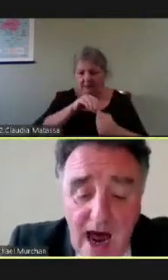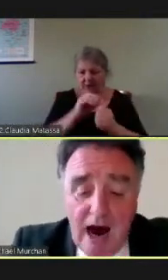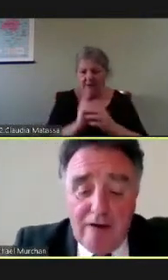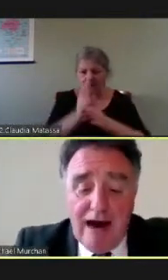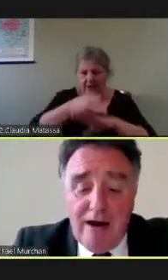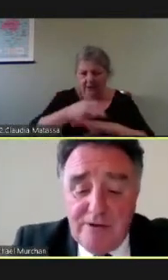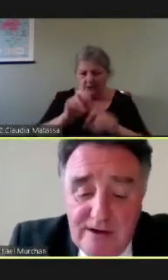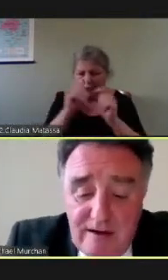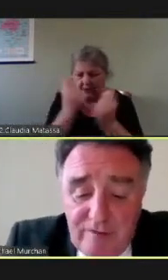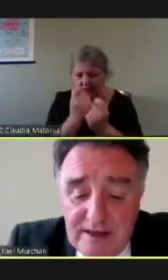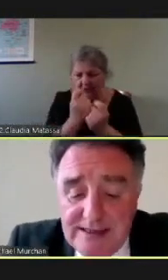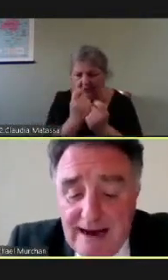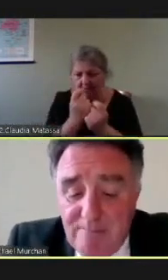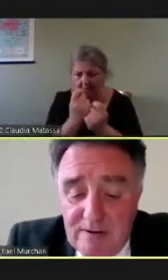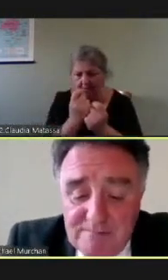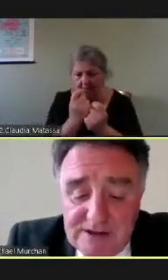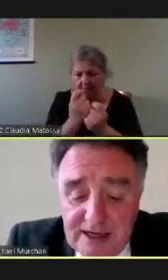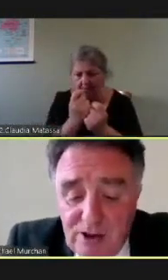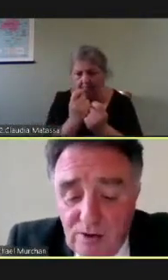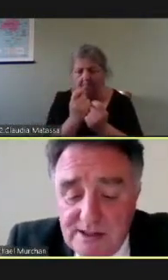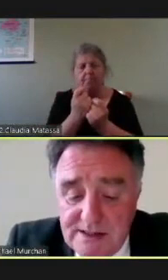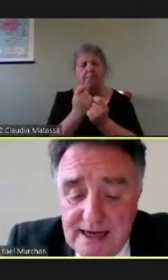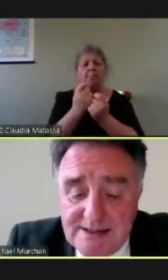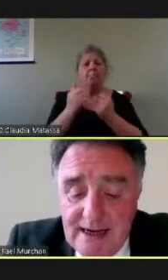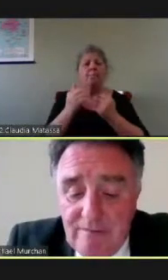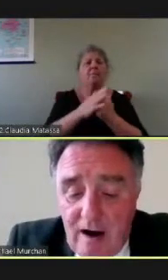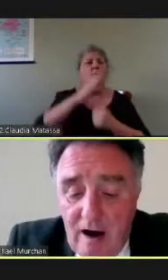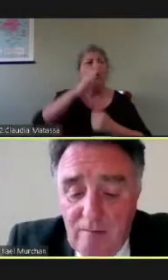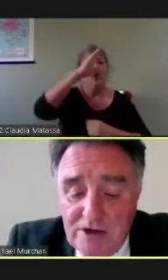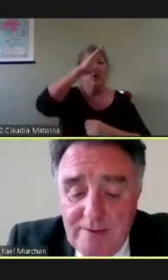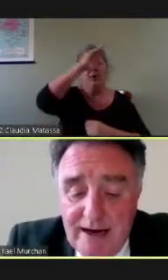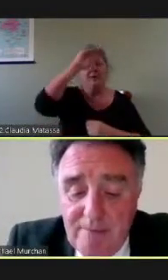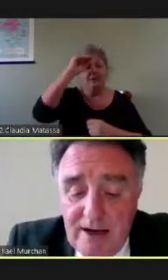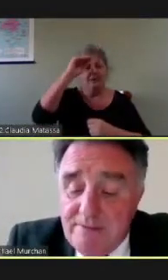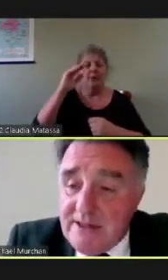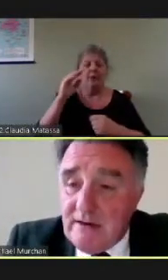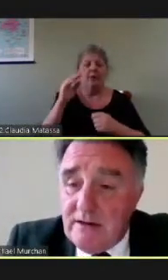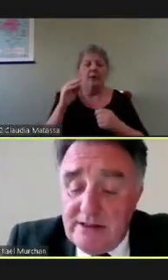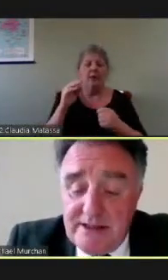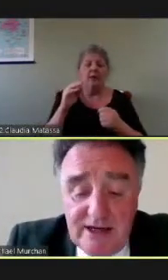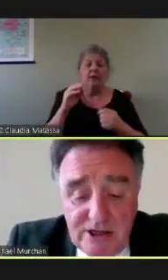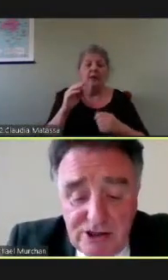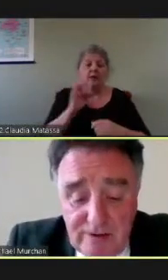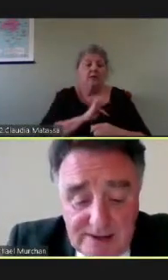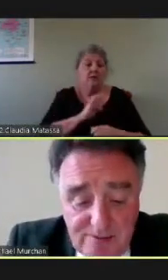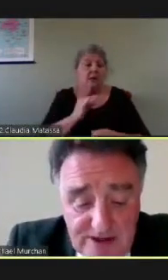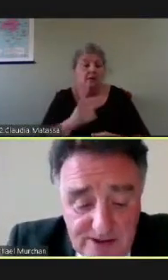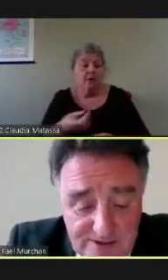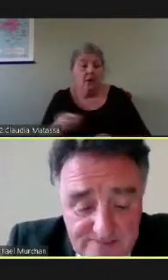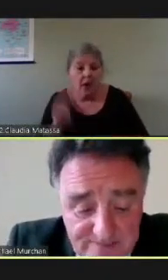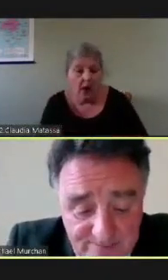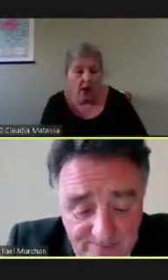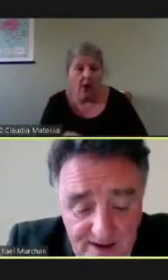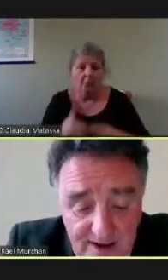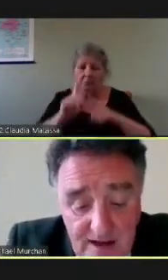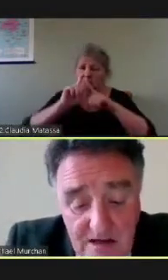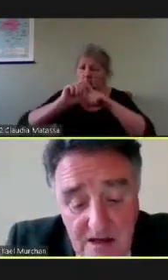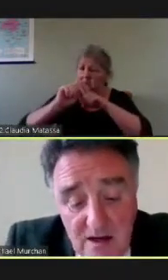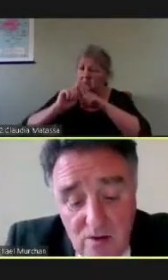teams around, for example, psychosis and self-harm, which may apply particularly to ex-prisoners.